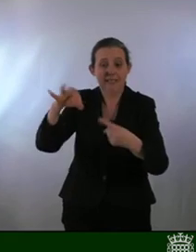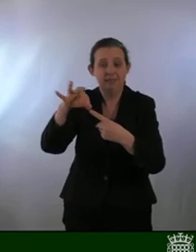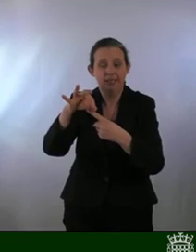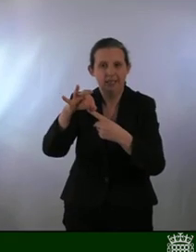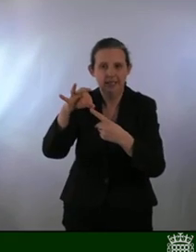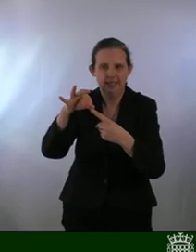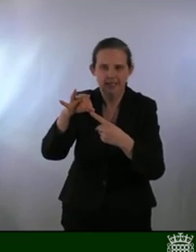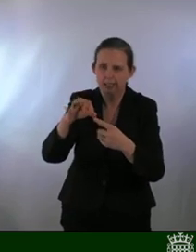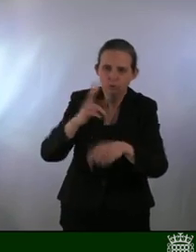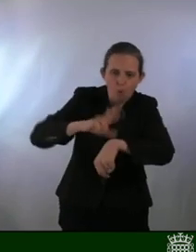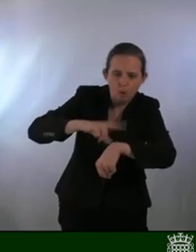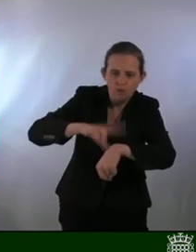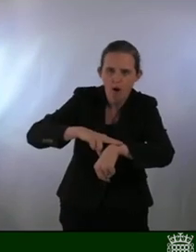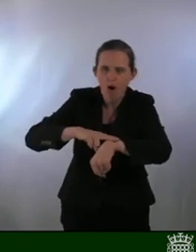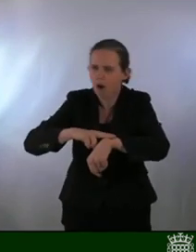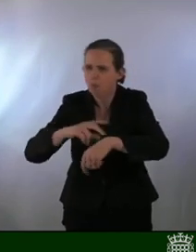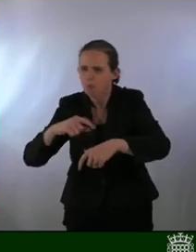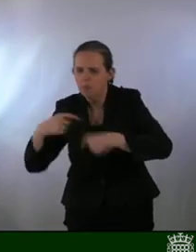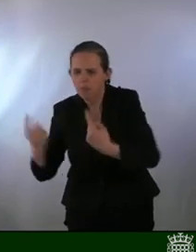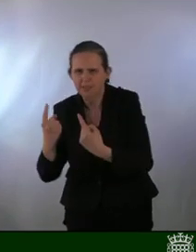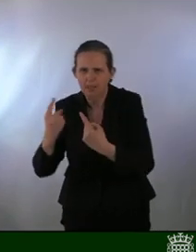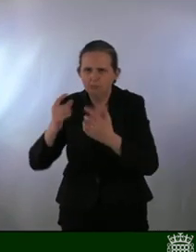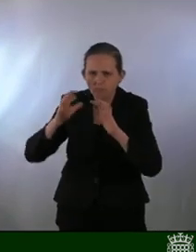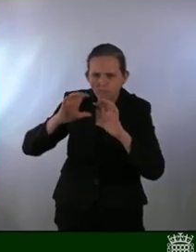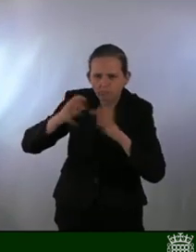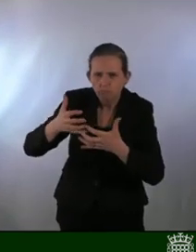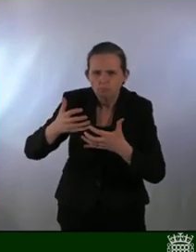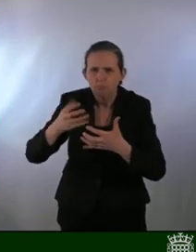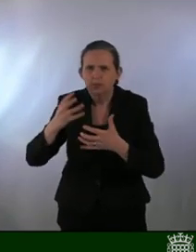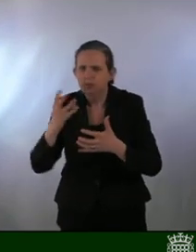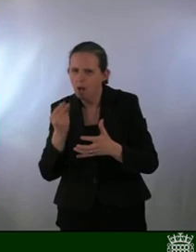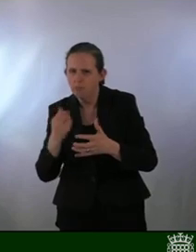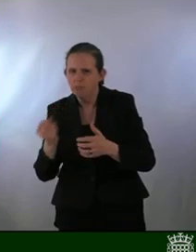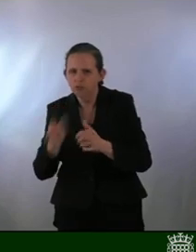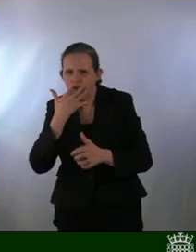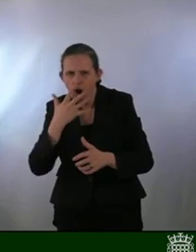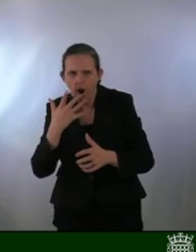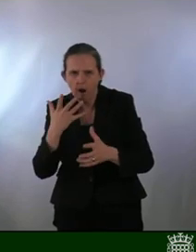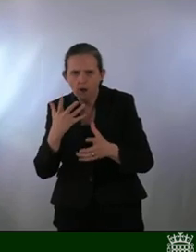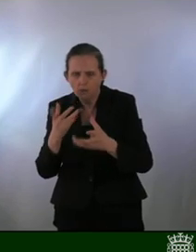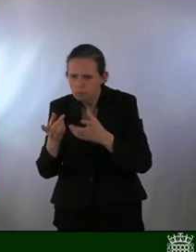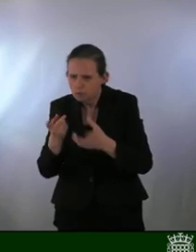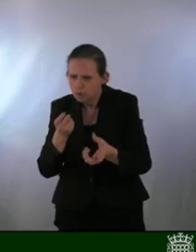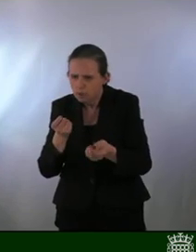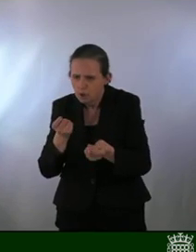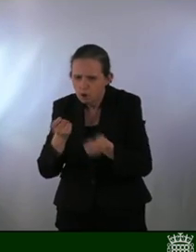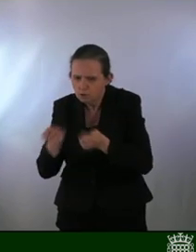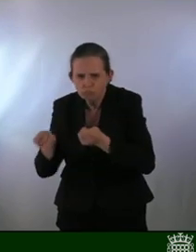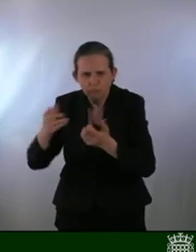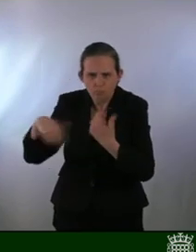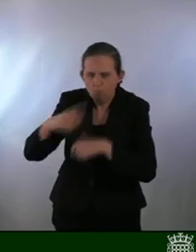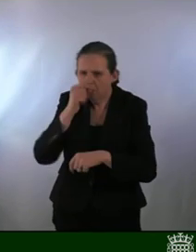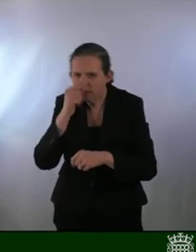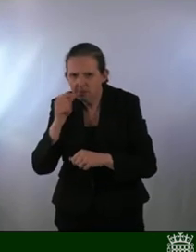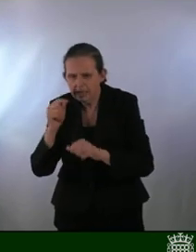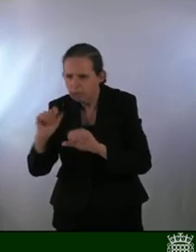worried that some medicines, controlled drugs which are safe, are being destroyed because the patient for whom they were first ordered may have died.